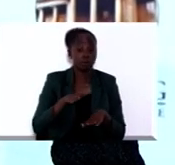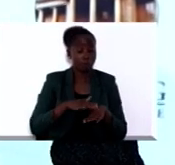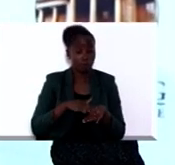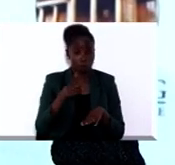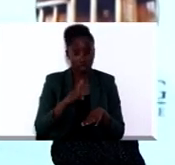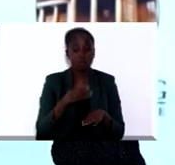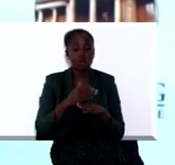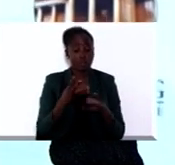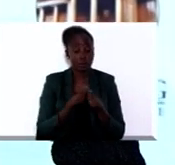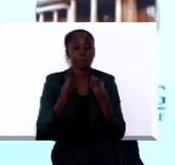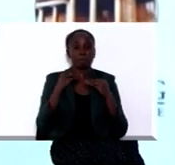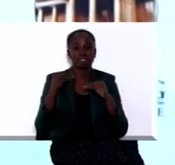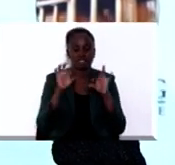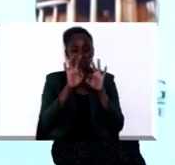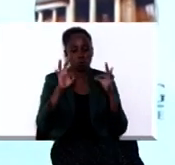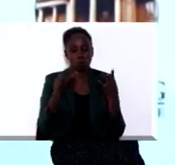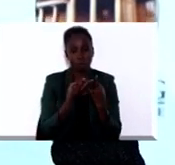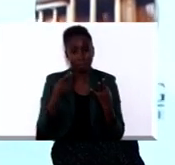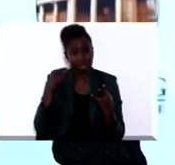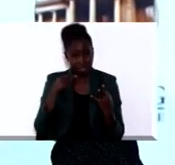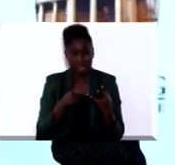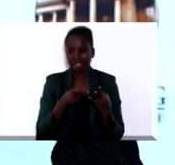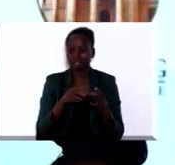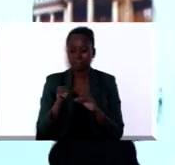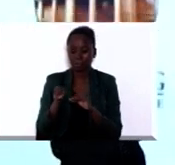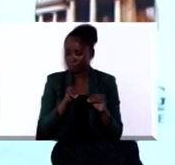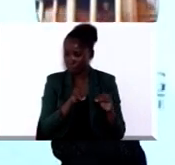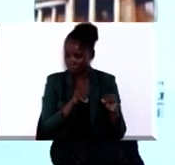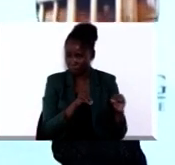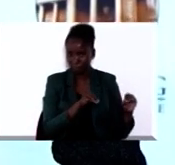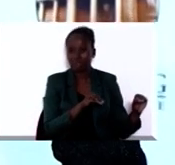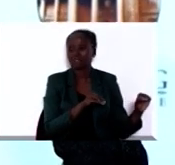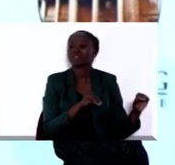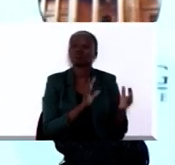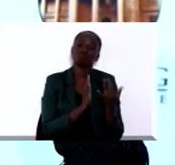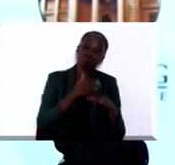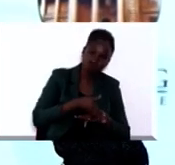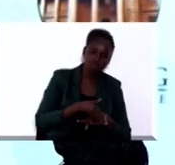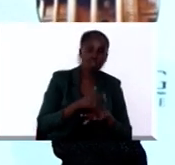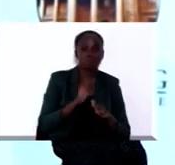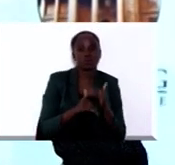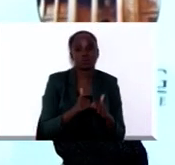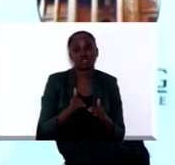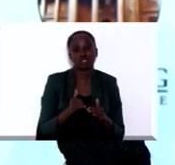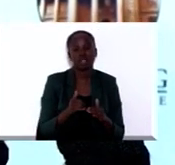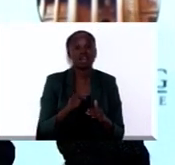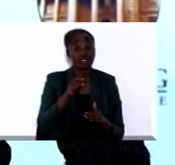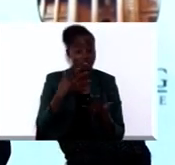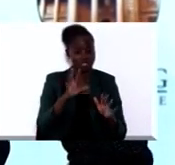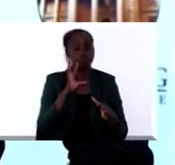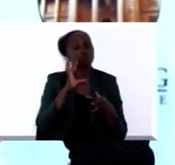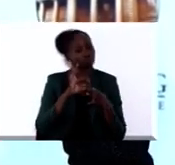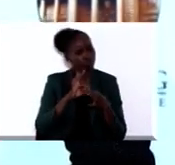business forums that are disrupting and delaying infrastructure projects across our province. I made a